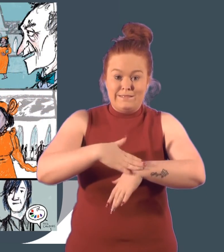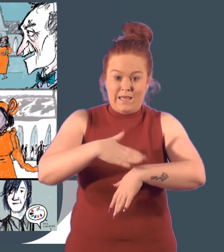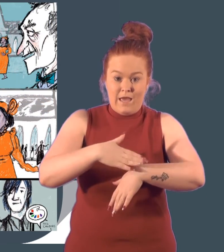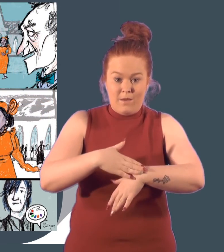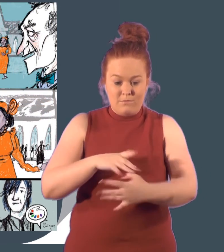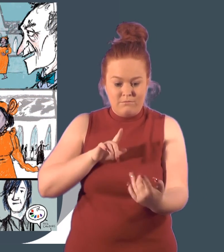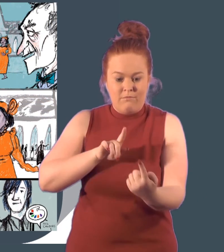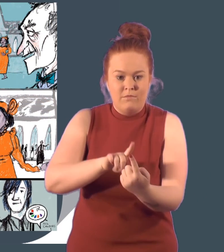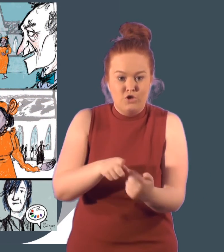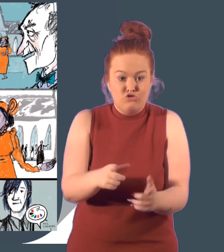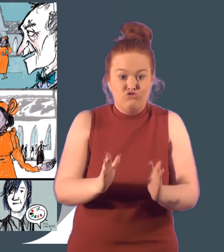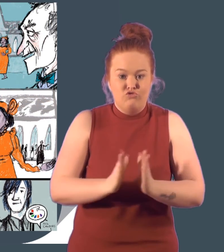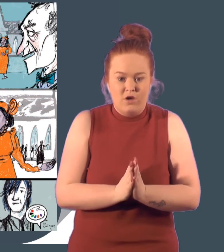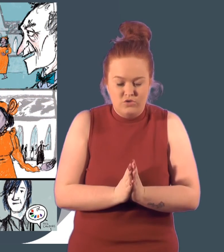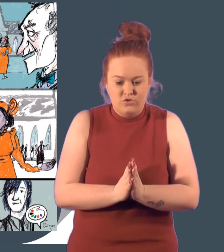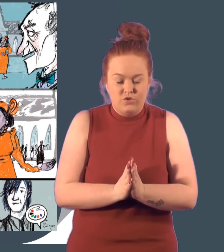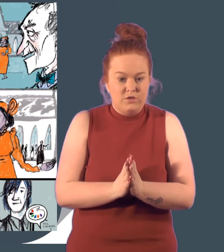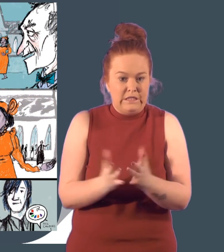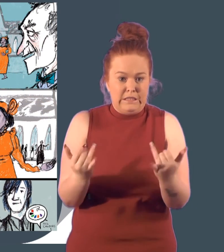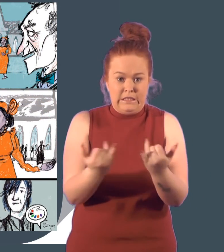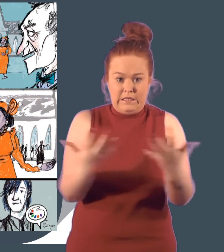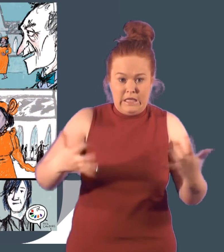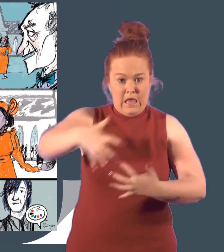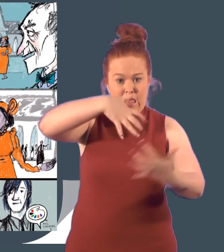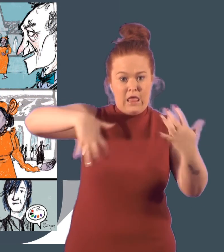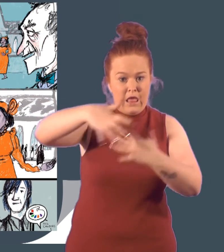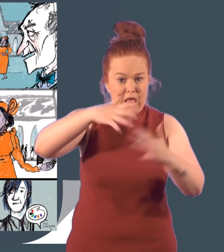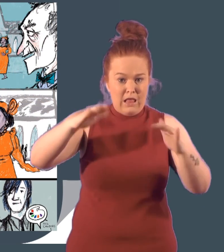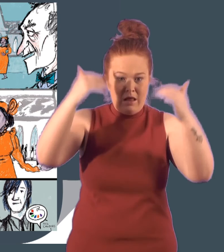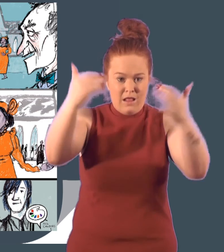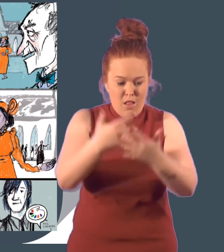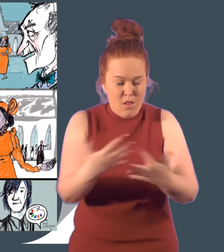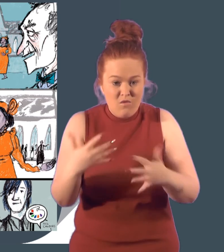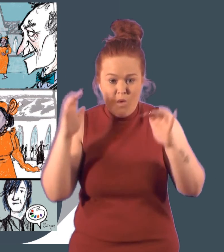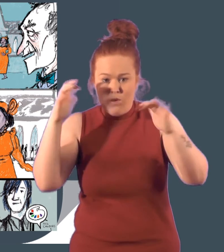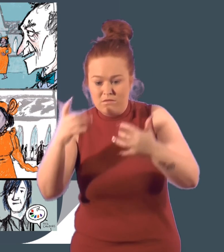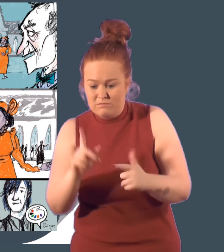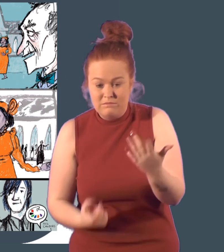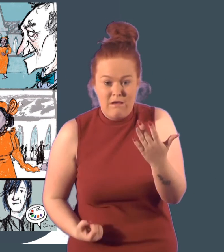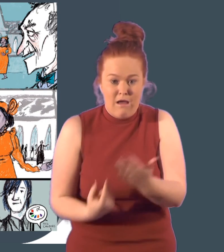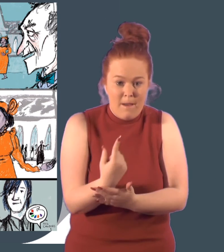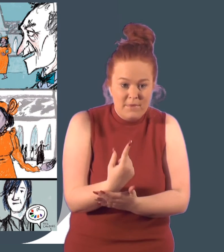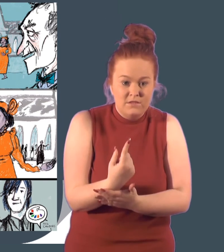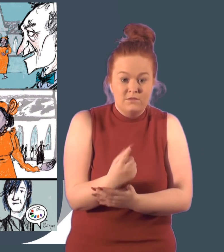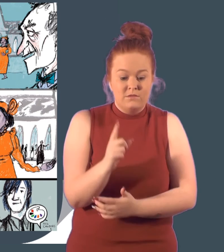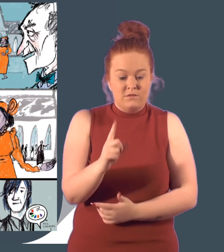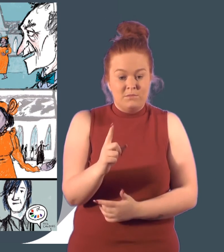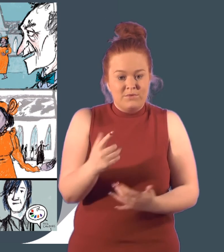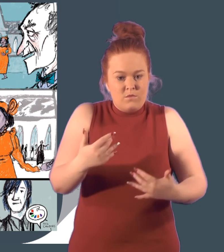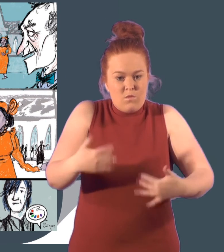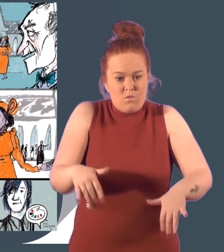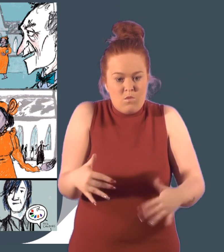time we get to the church, tension is running high, there's a lot of worries about what it is that's going to